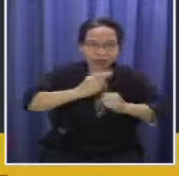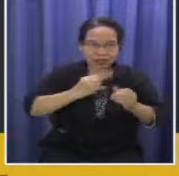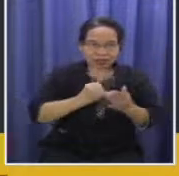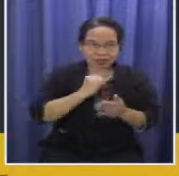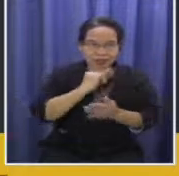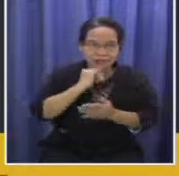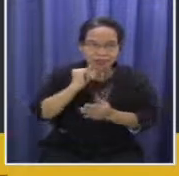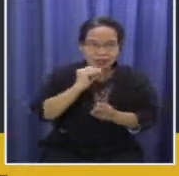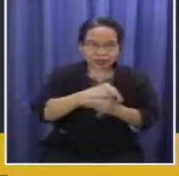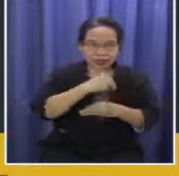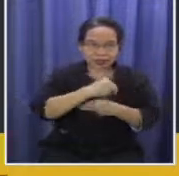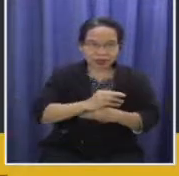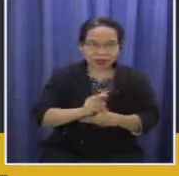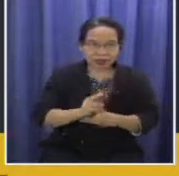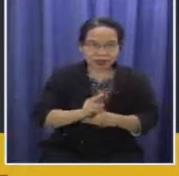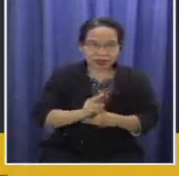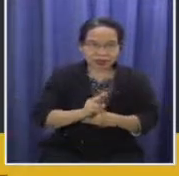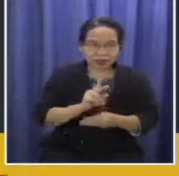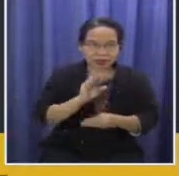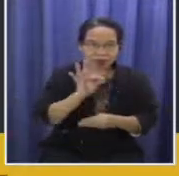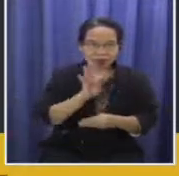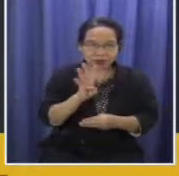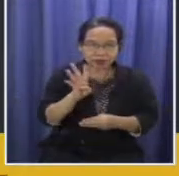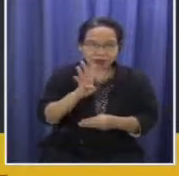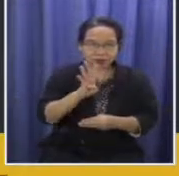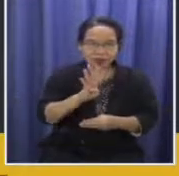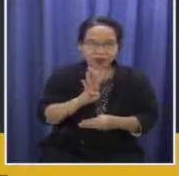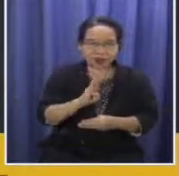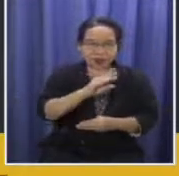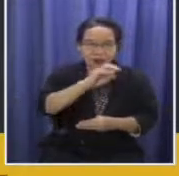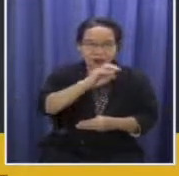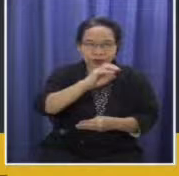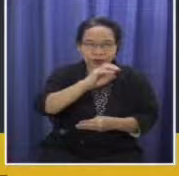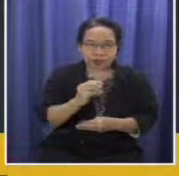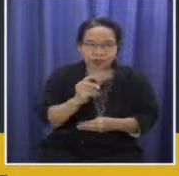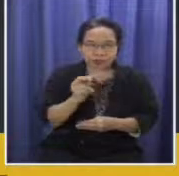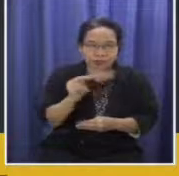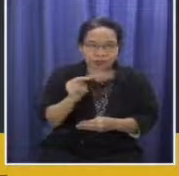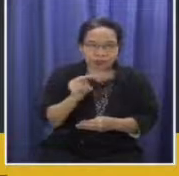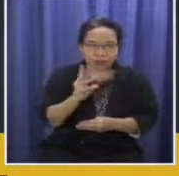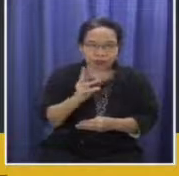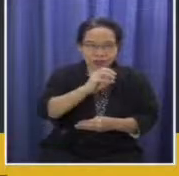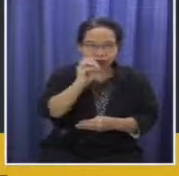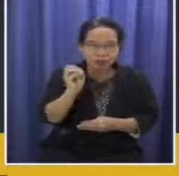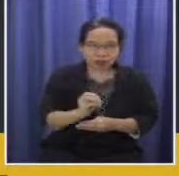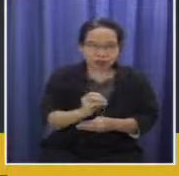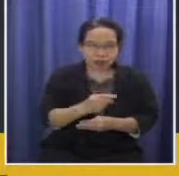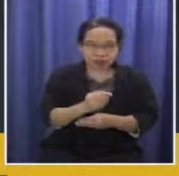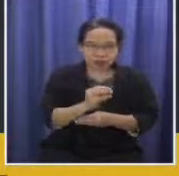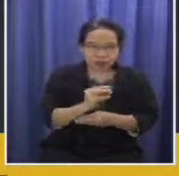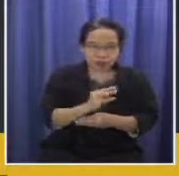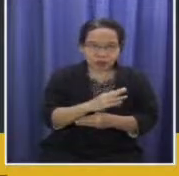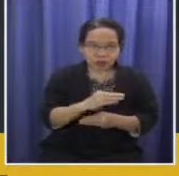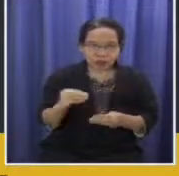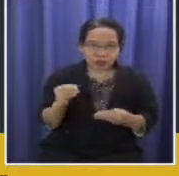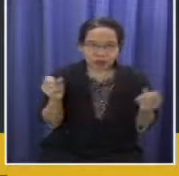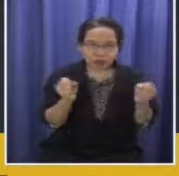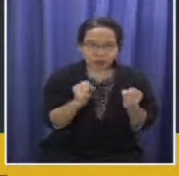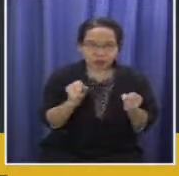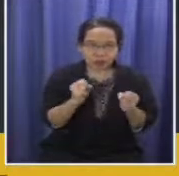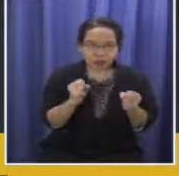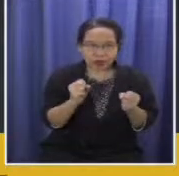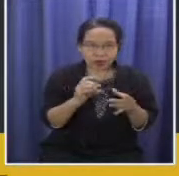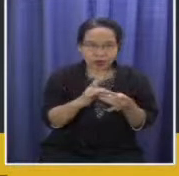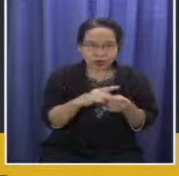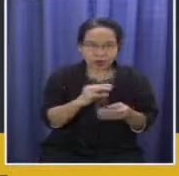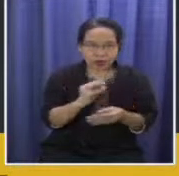planet. It is made up of 94% hydrogen, 6% helium, and small amounts